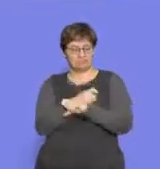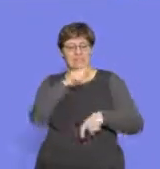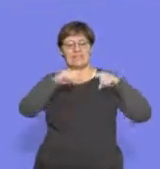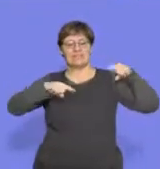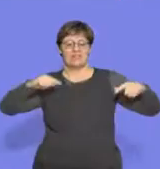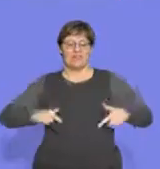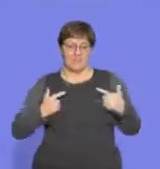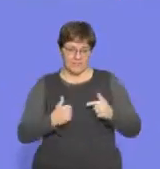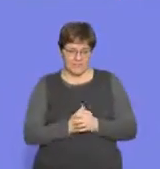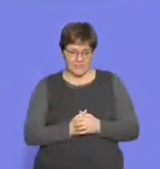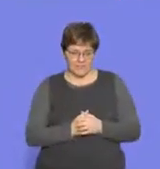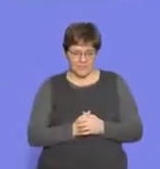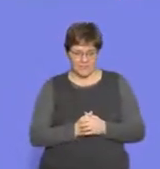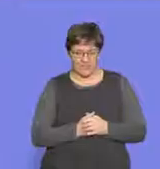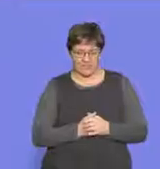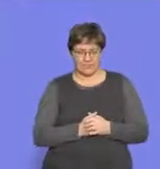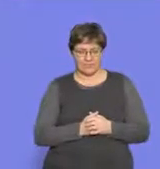different forms of life.